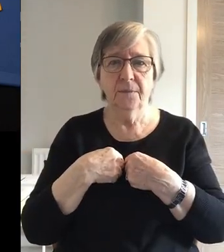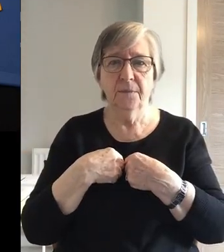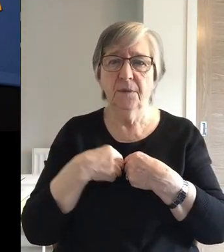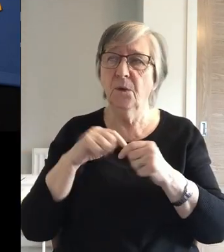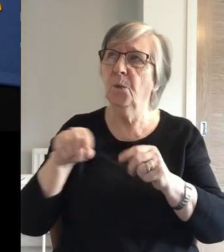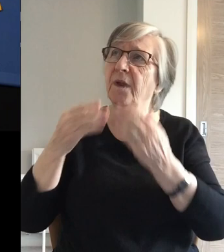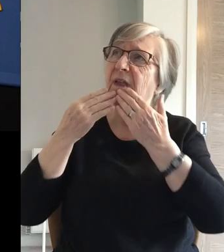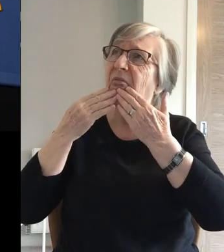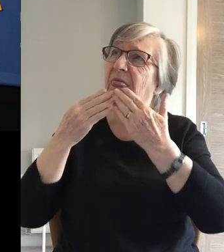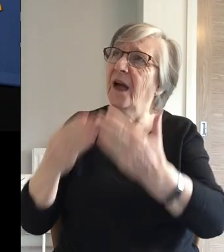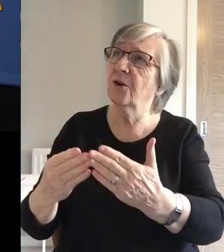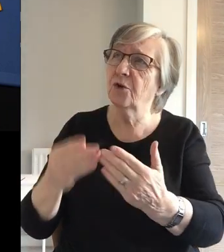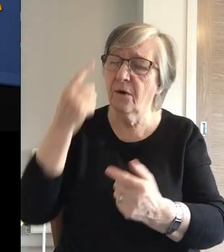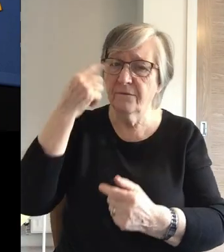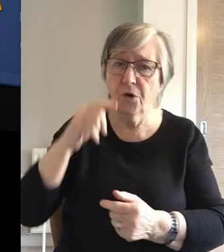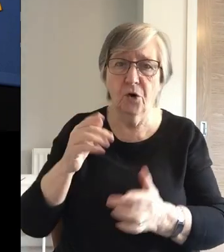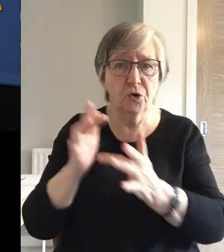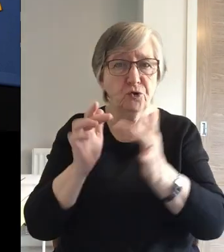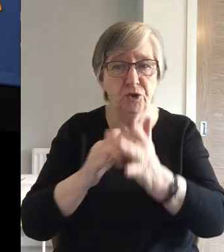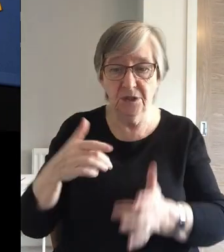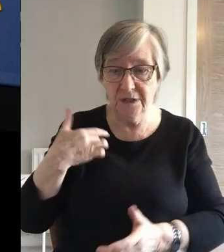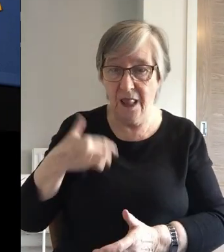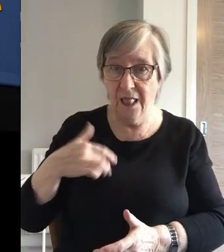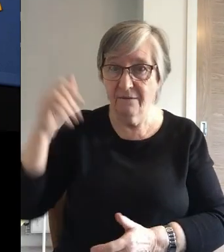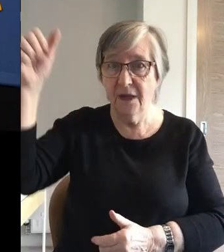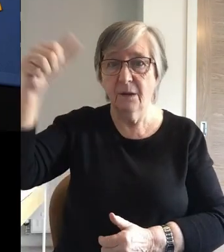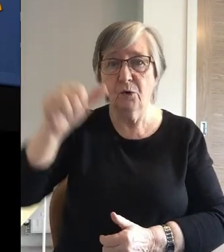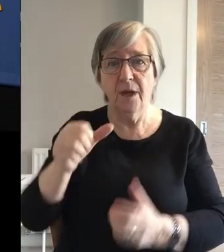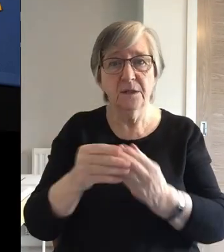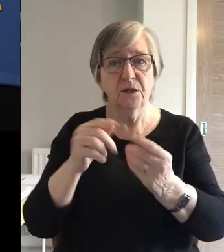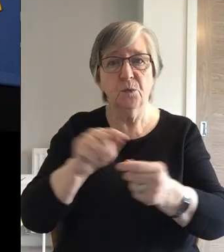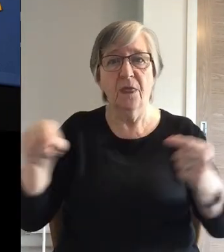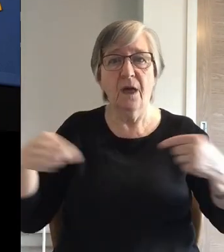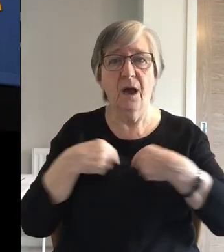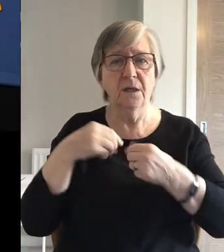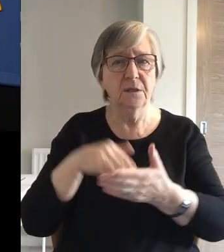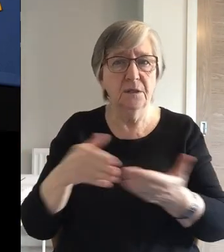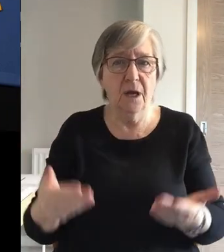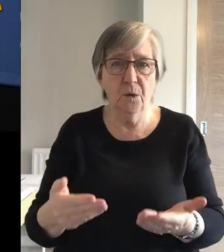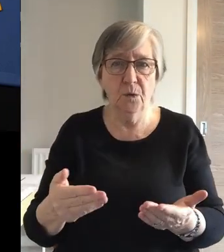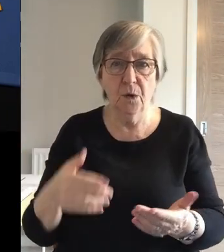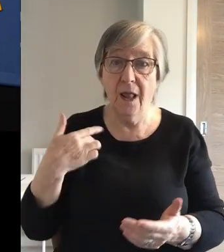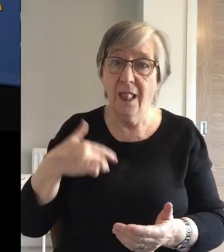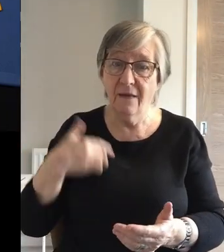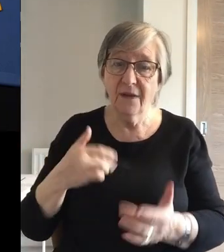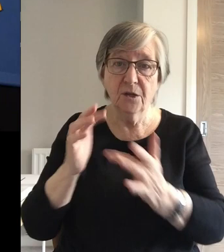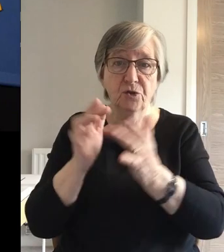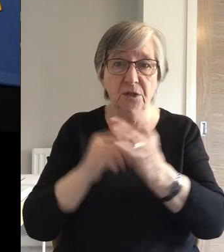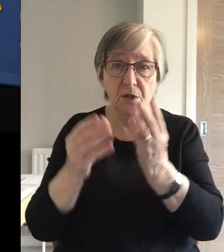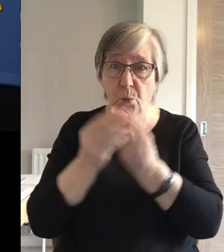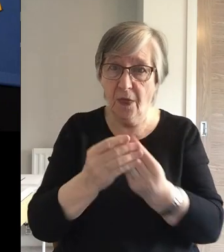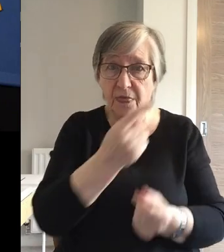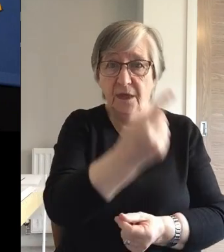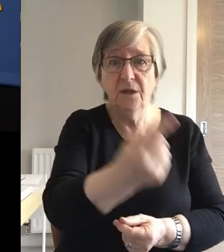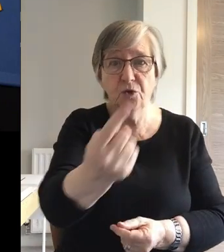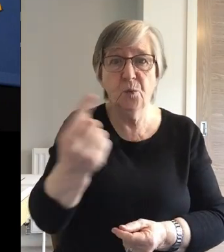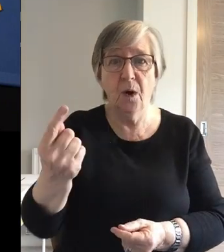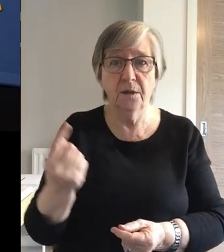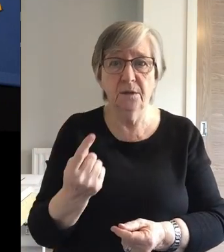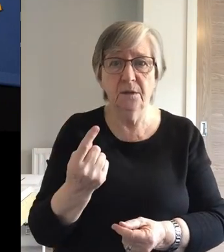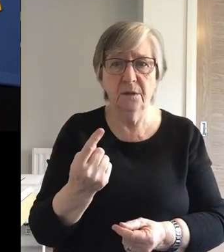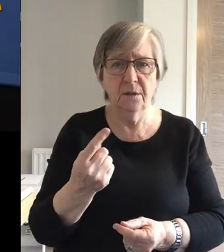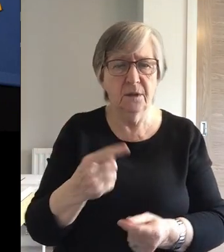We give thanks for his living presence with us now. The living Jesus with each of us, Jesus in all